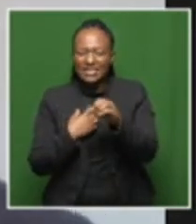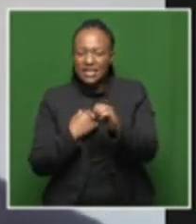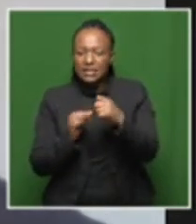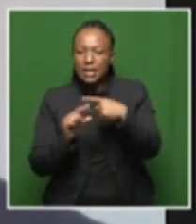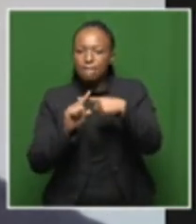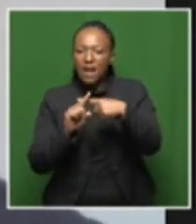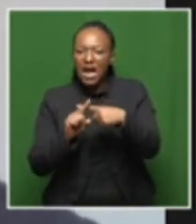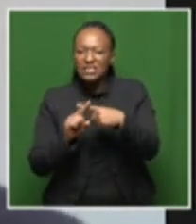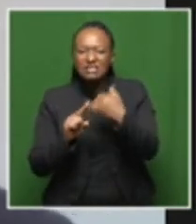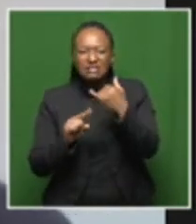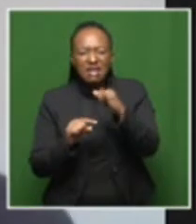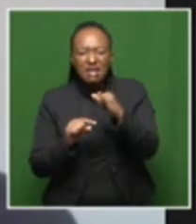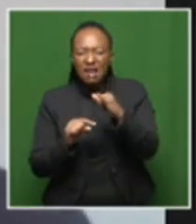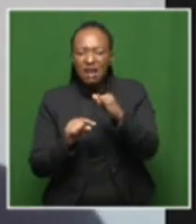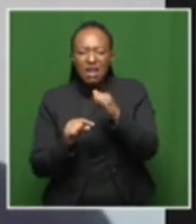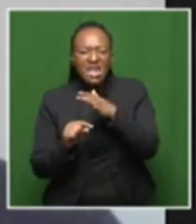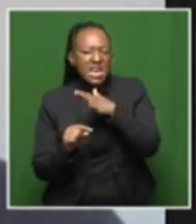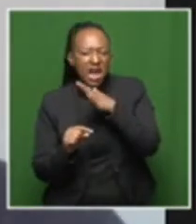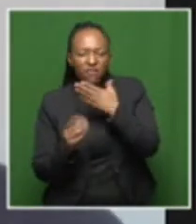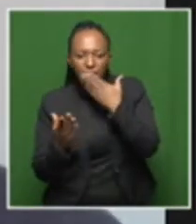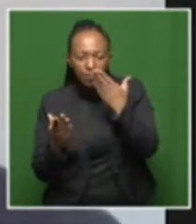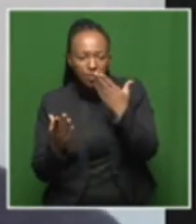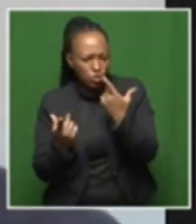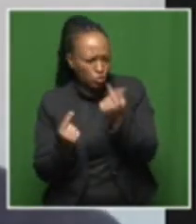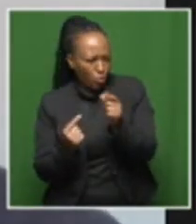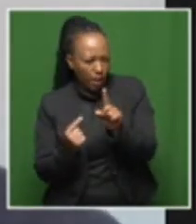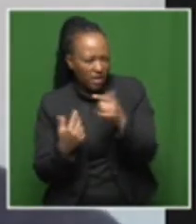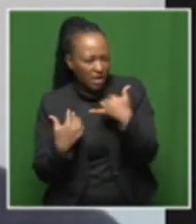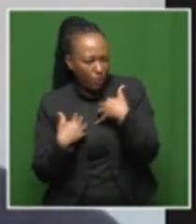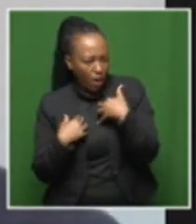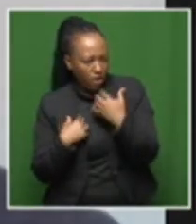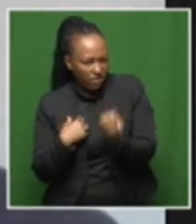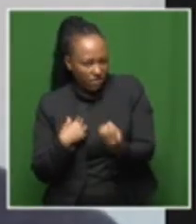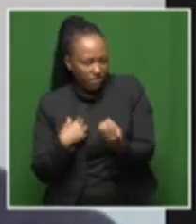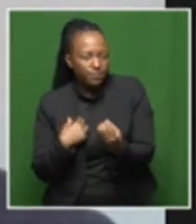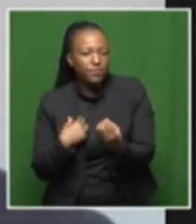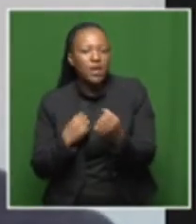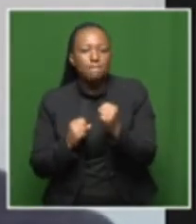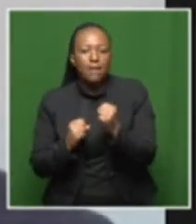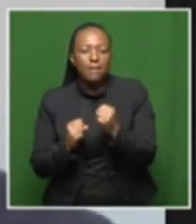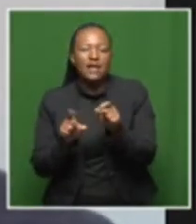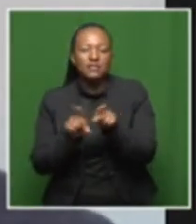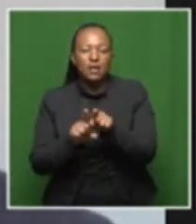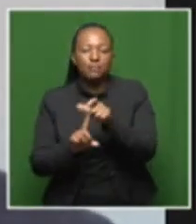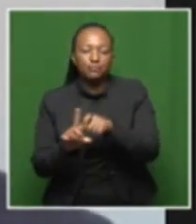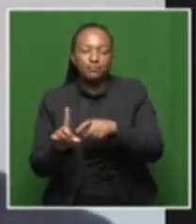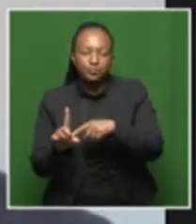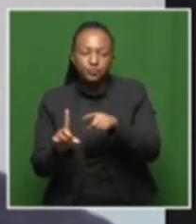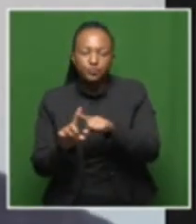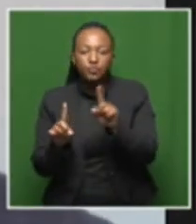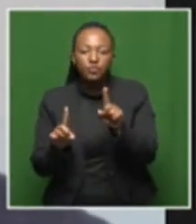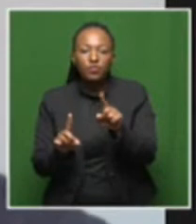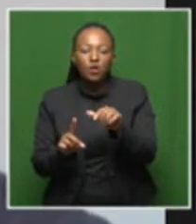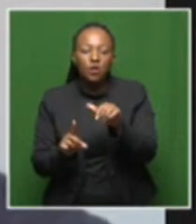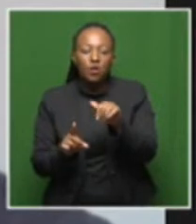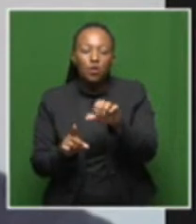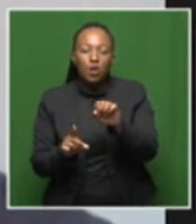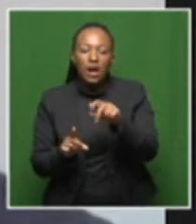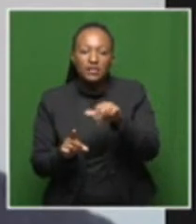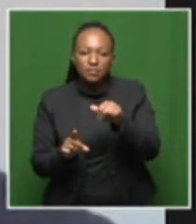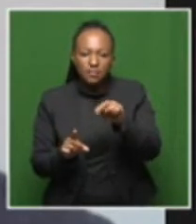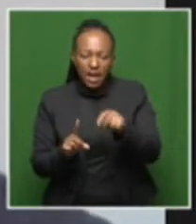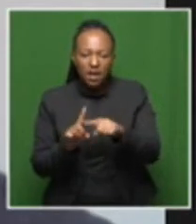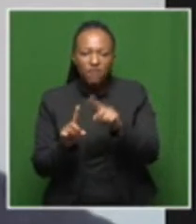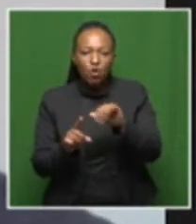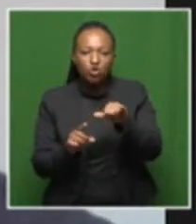what are you going to do about it? And we also have a question still from Heidi. We have heard nothing on the Aspen facility releasing JJ